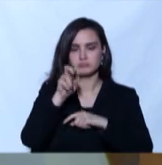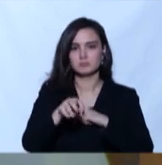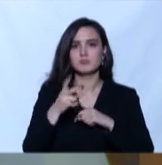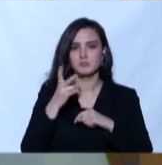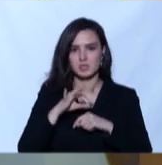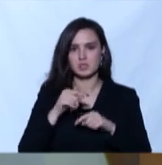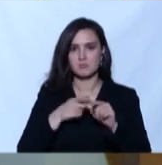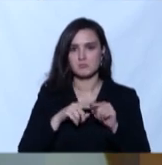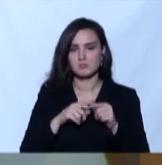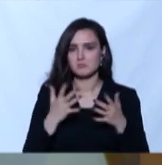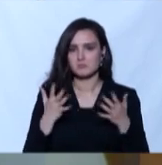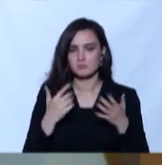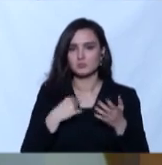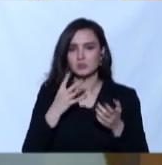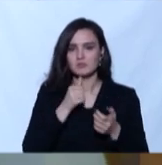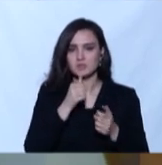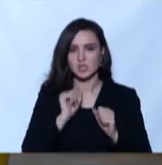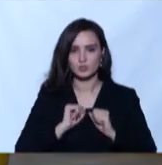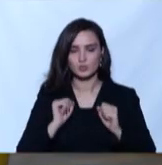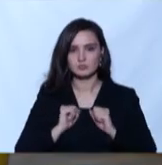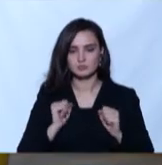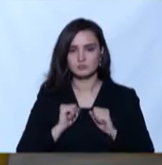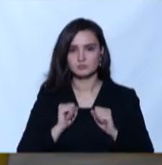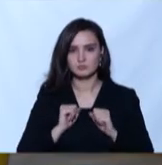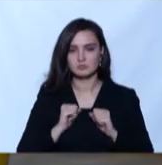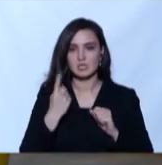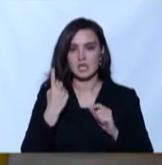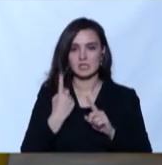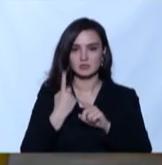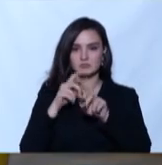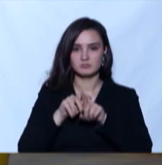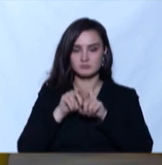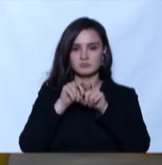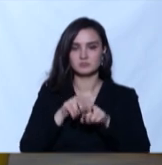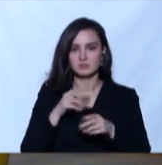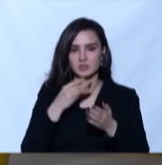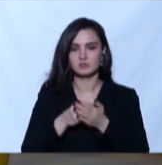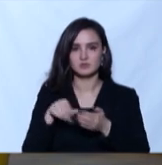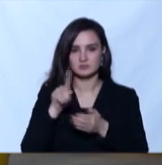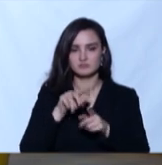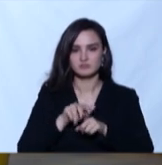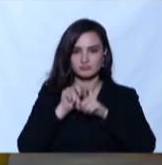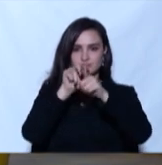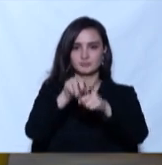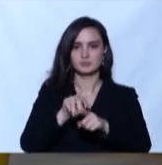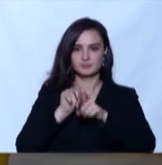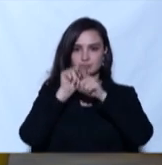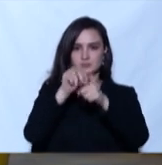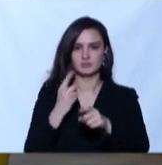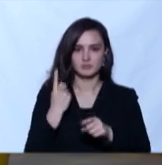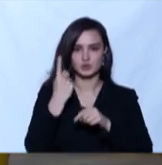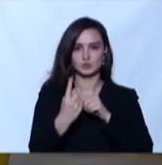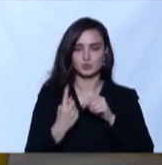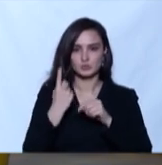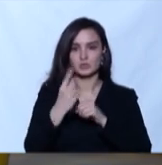suppose there is nothing to do but to try it." Then one by one, Lion helps them all across. The